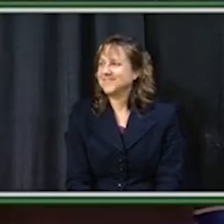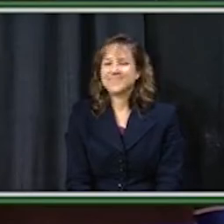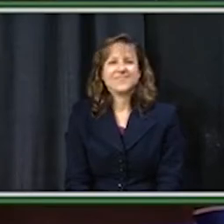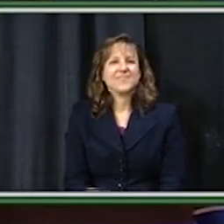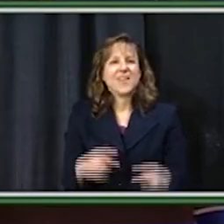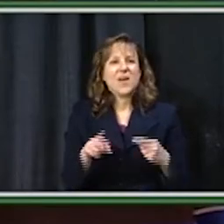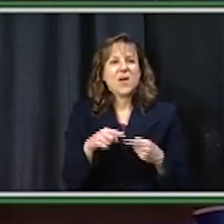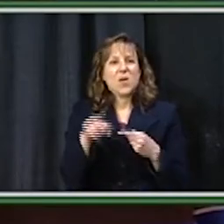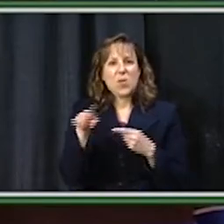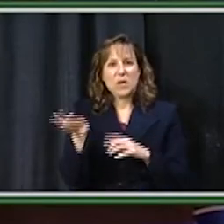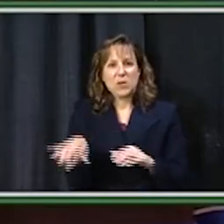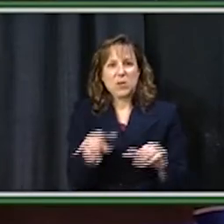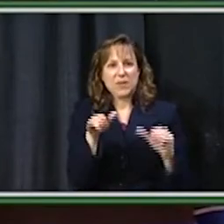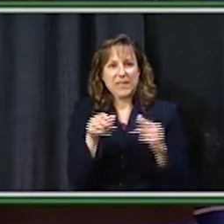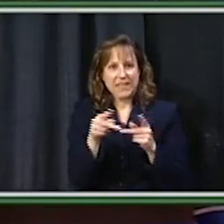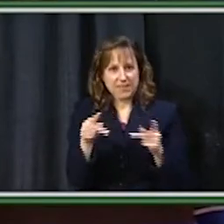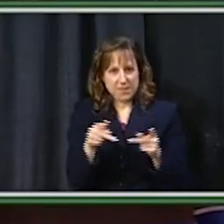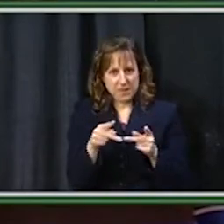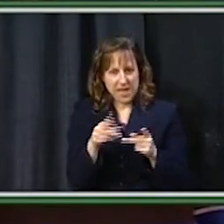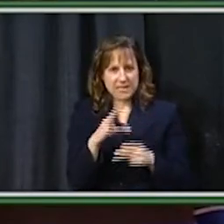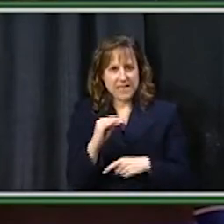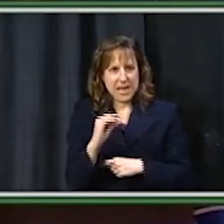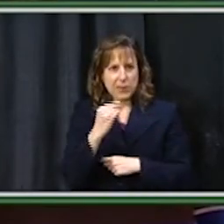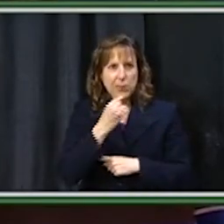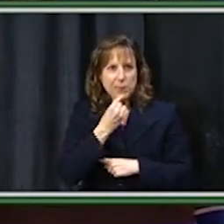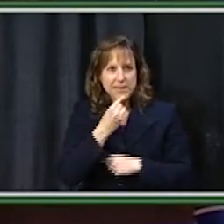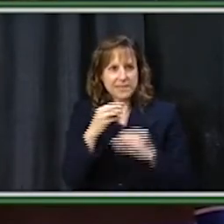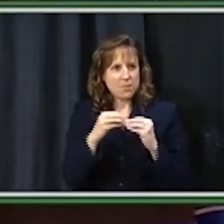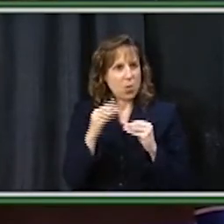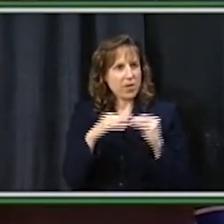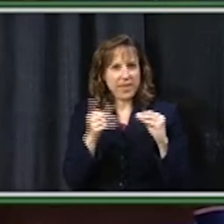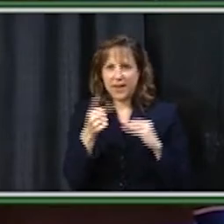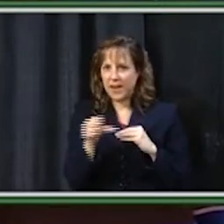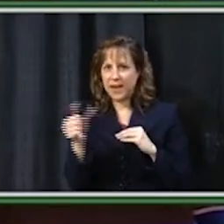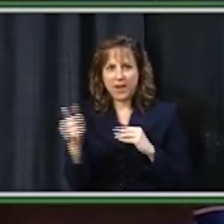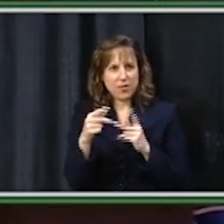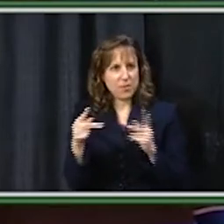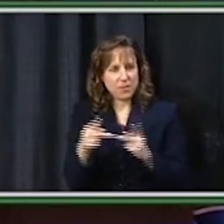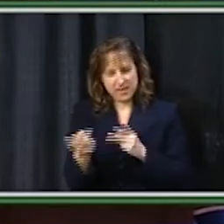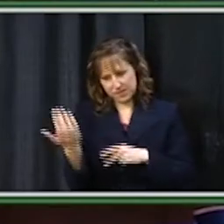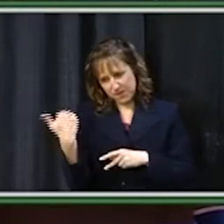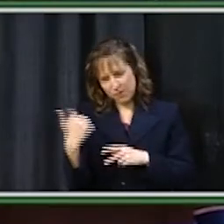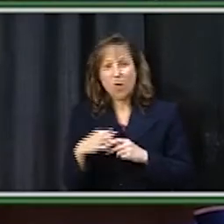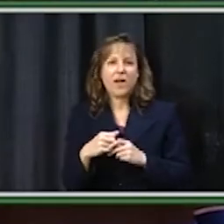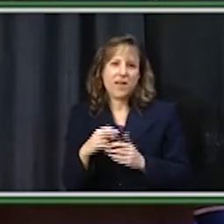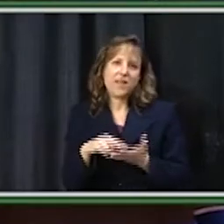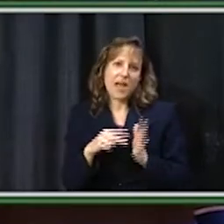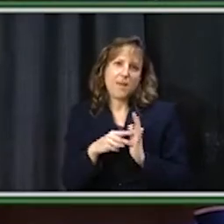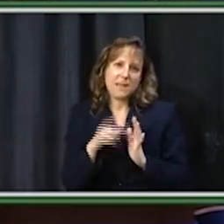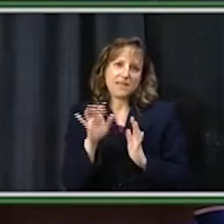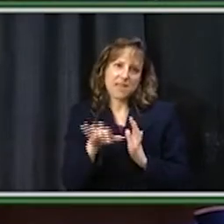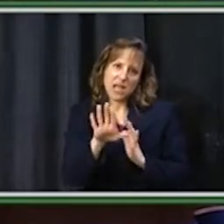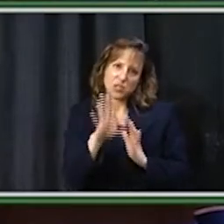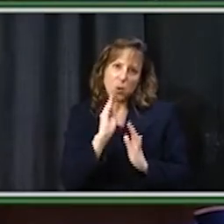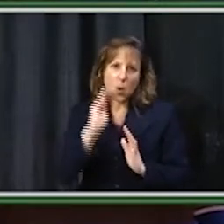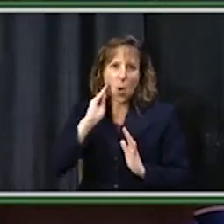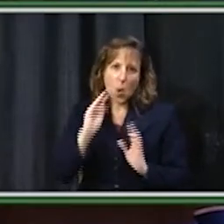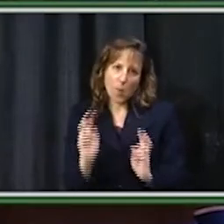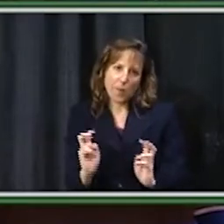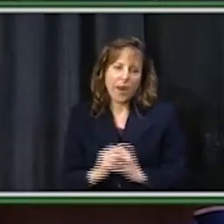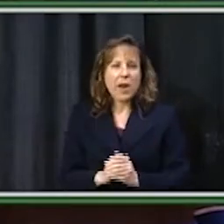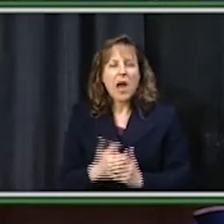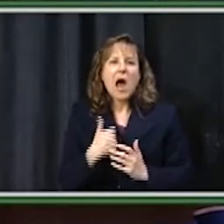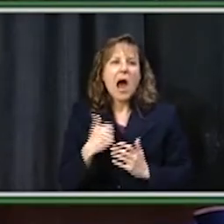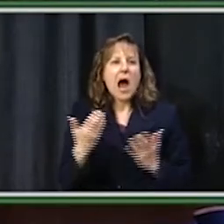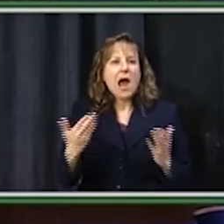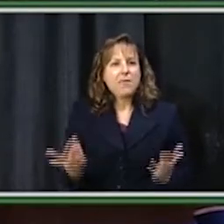When you leave a place and you miss it more than any other place before, that's when you found your home. I've been on the campus